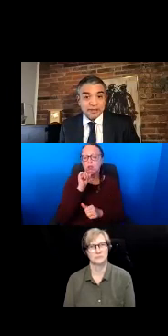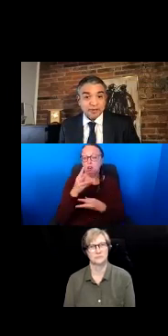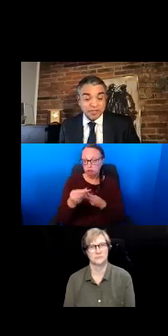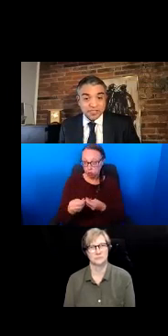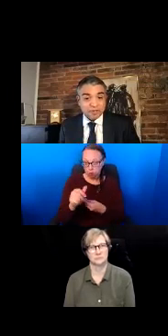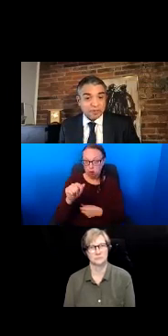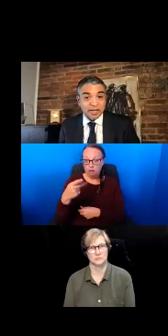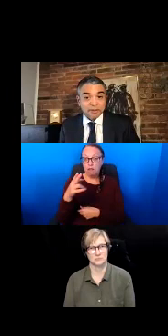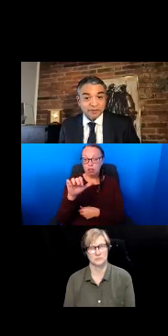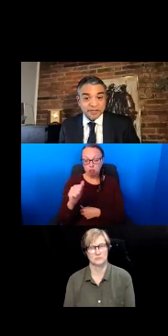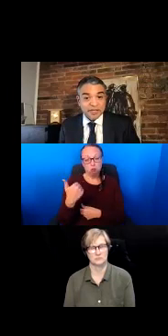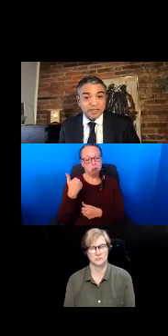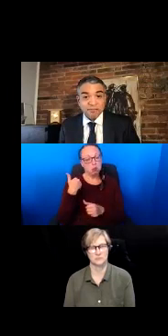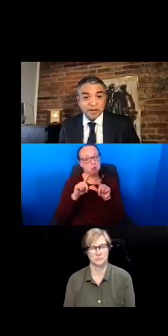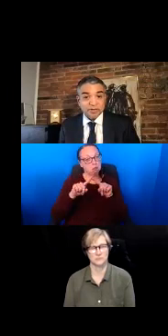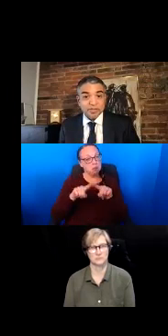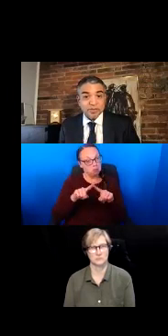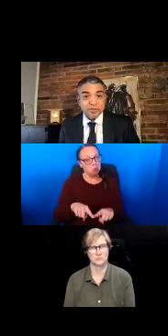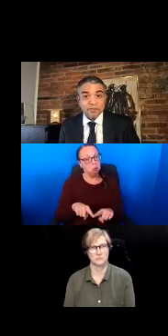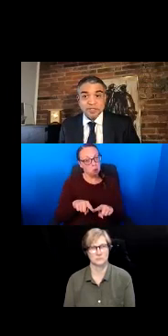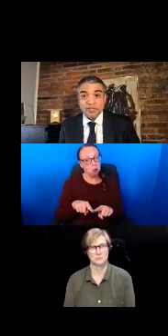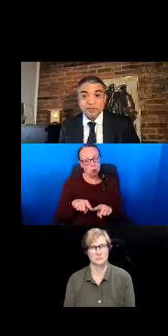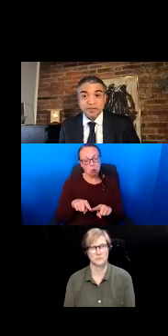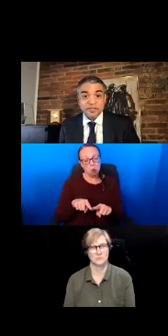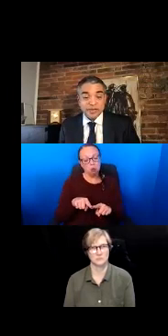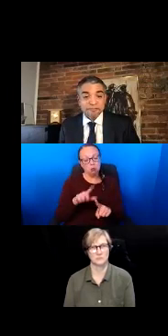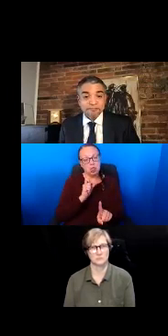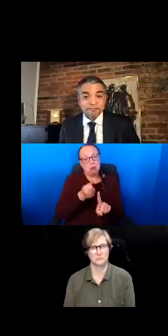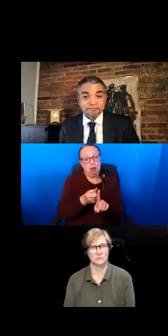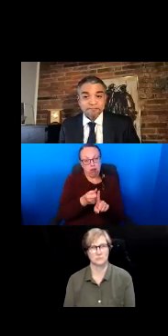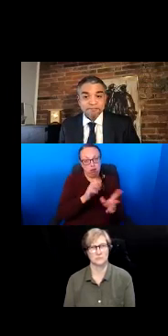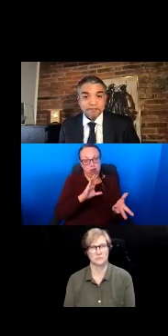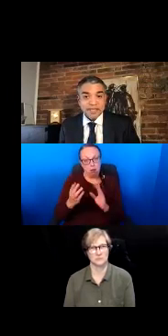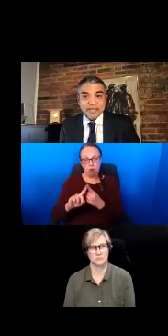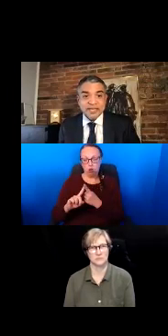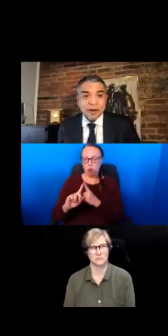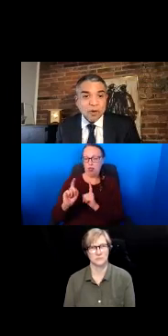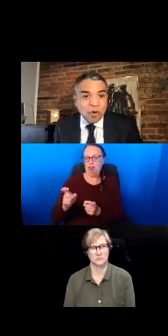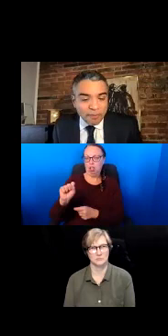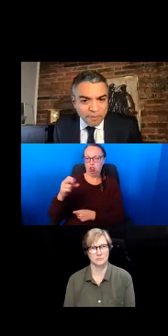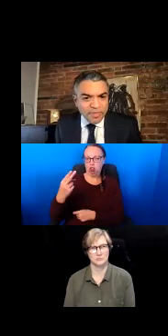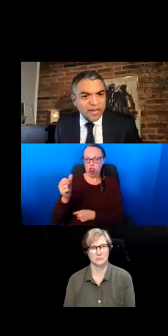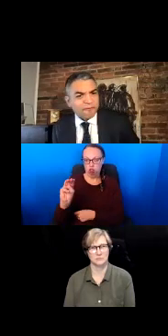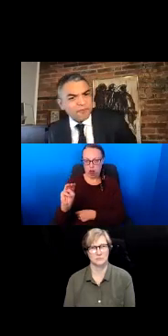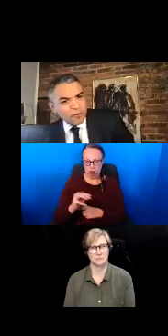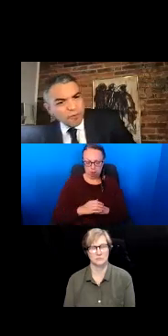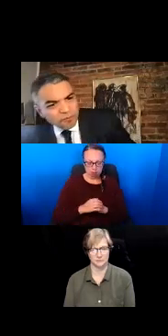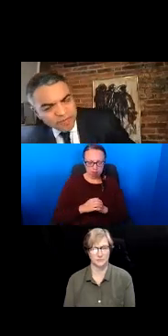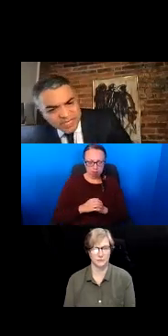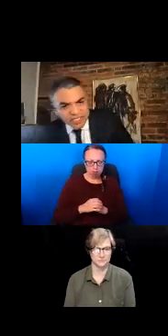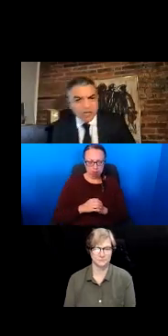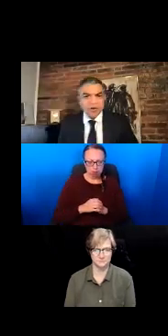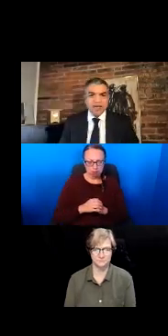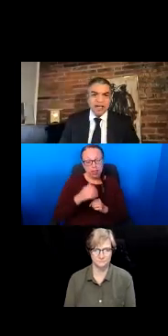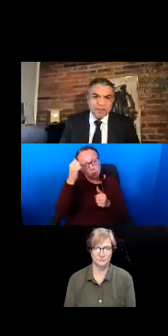a consistent, reliable effect compared to the delivery of sham. Now, remember that a few